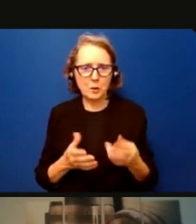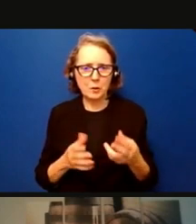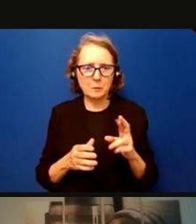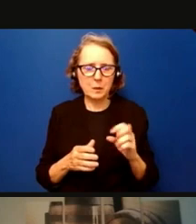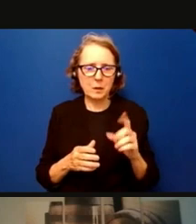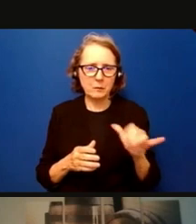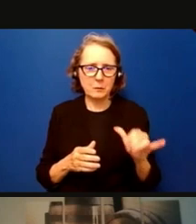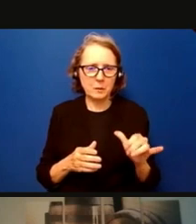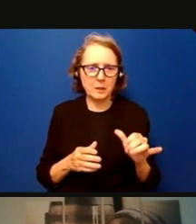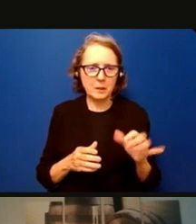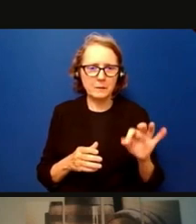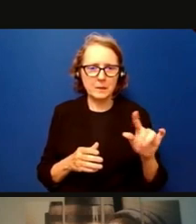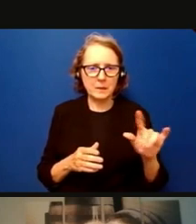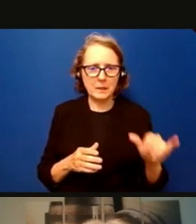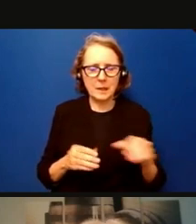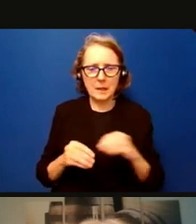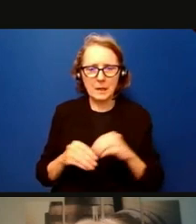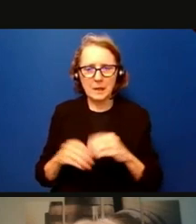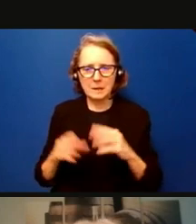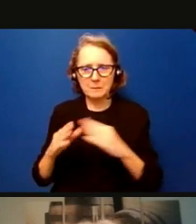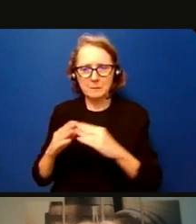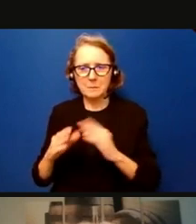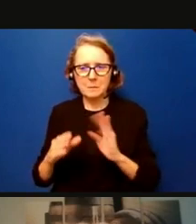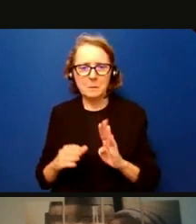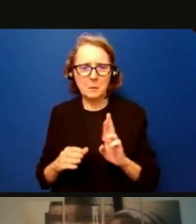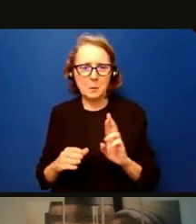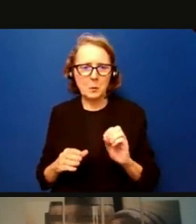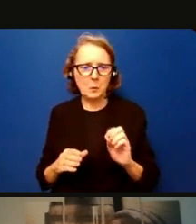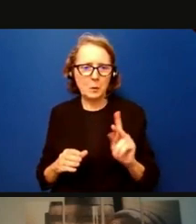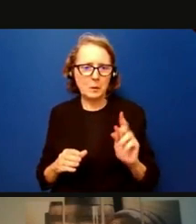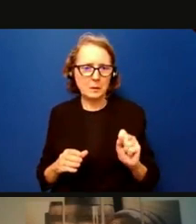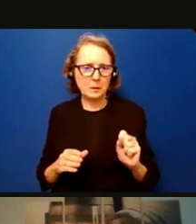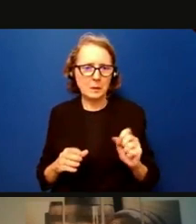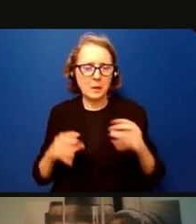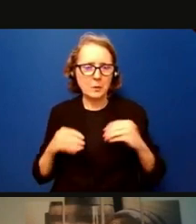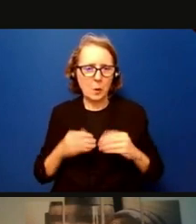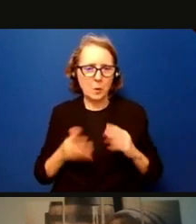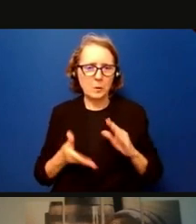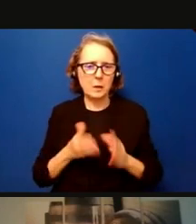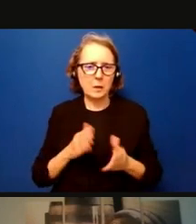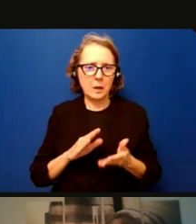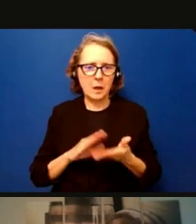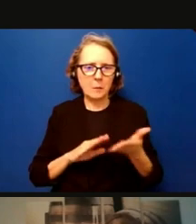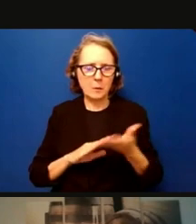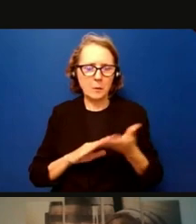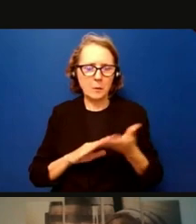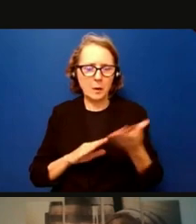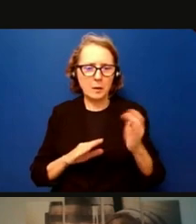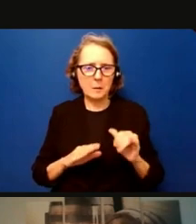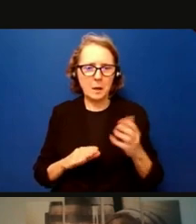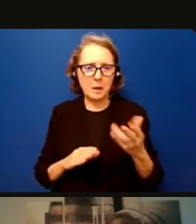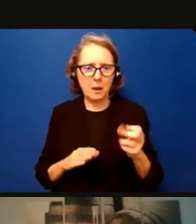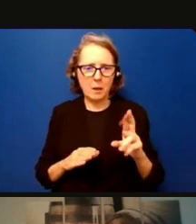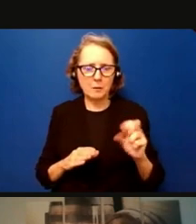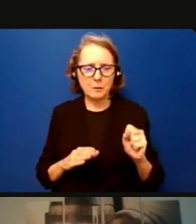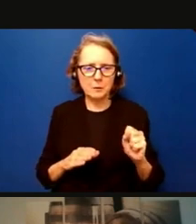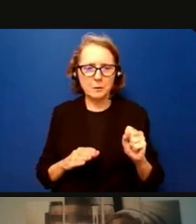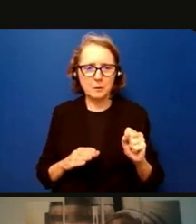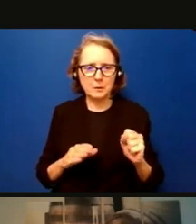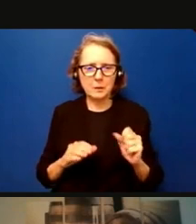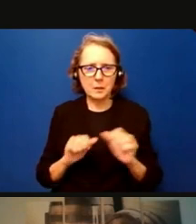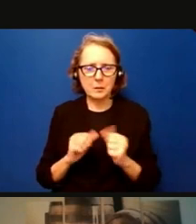owned and operated by the Haulers Association, it's actually a very unique